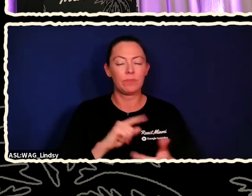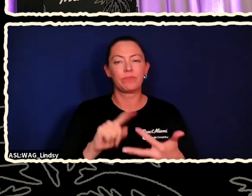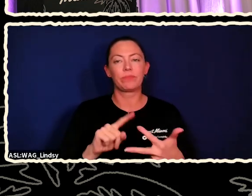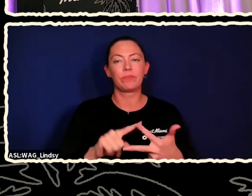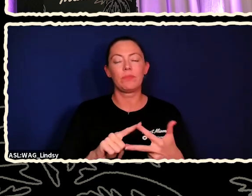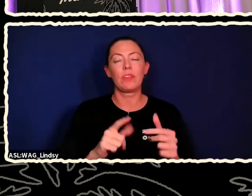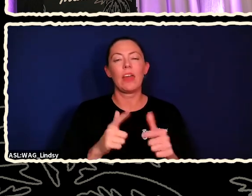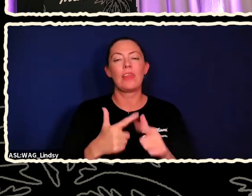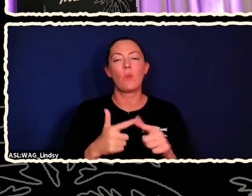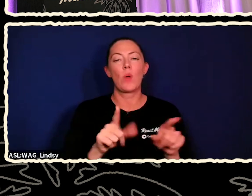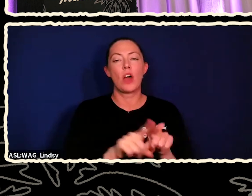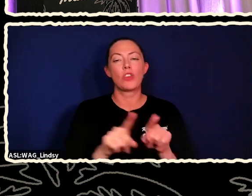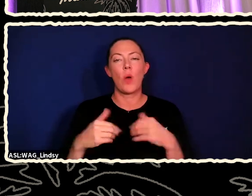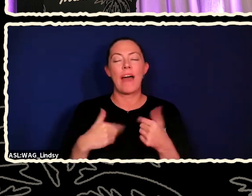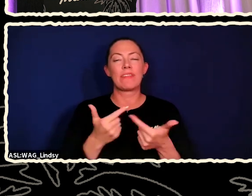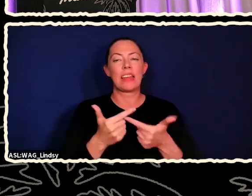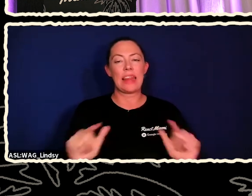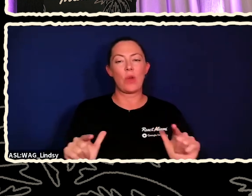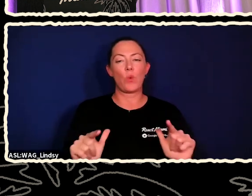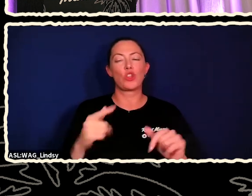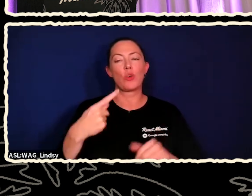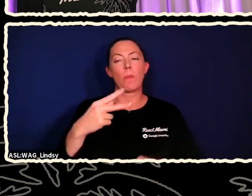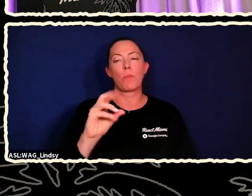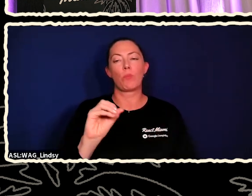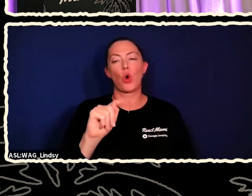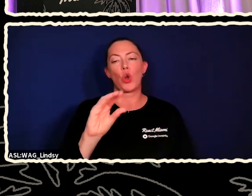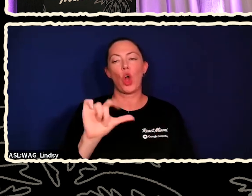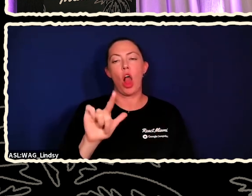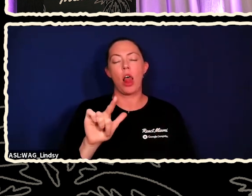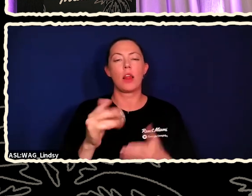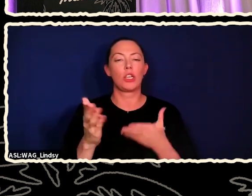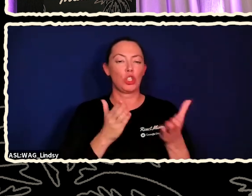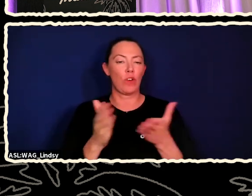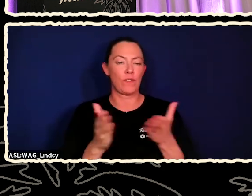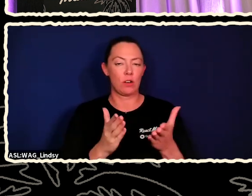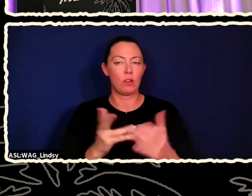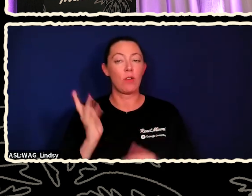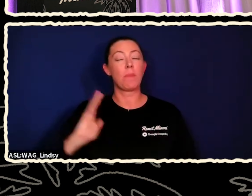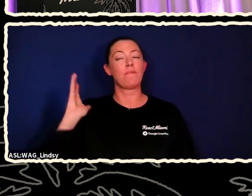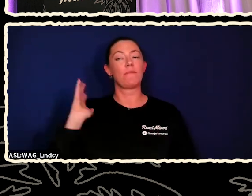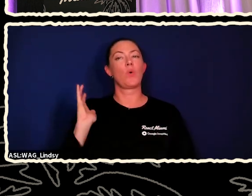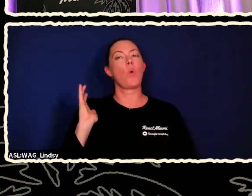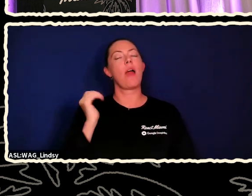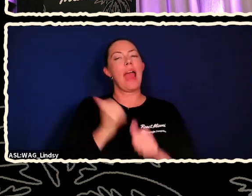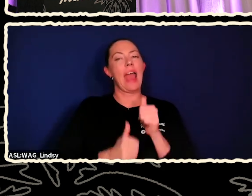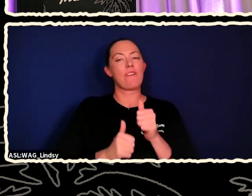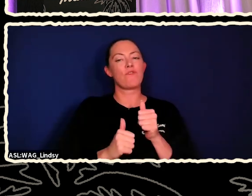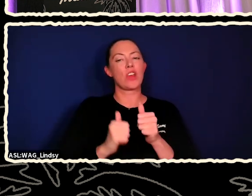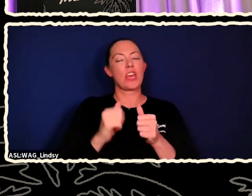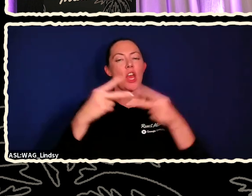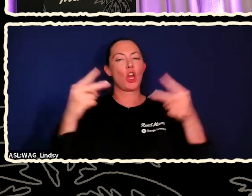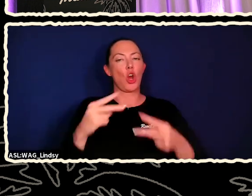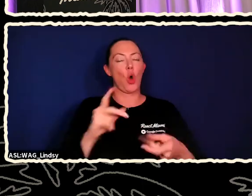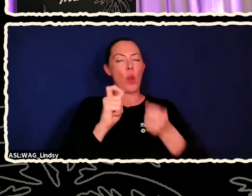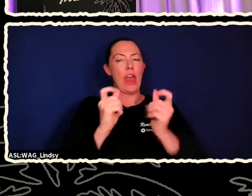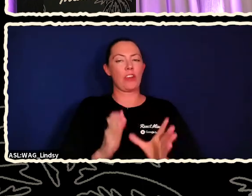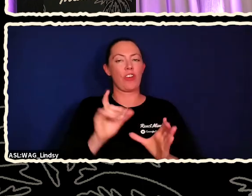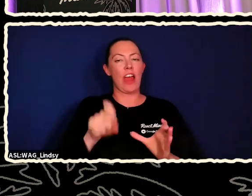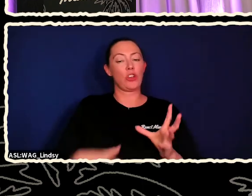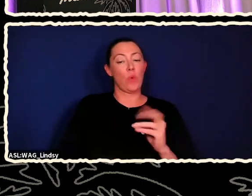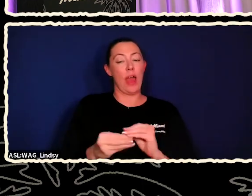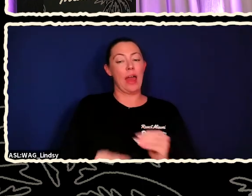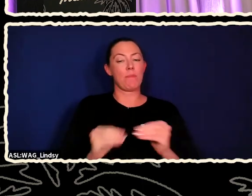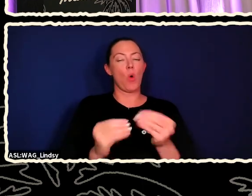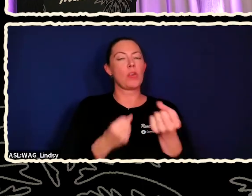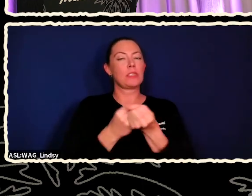server protocol server. What is that? So in the olden days, every code editor had to individually add support for every language, and it was terrible.